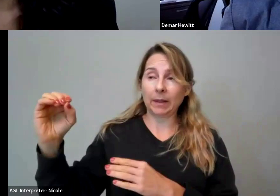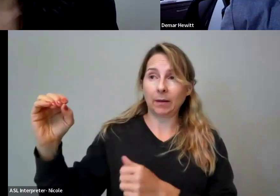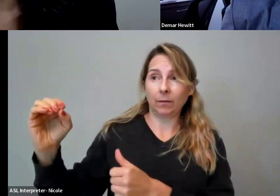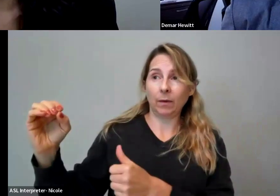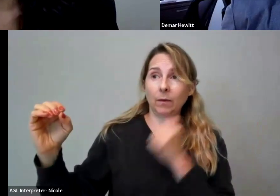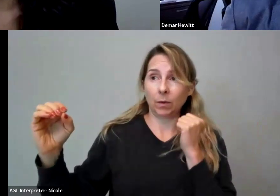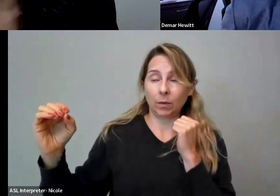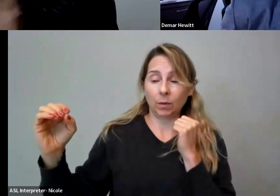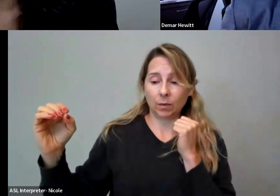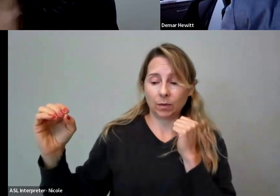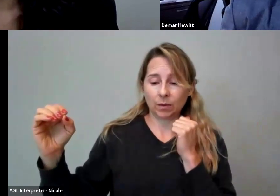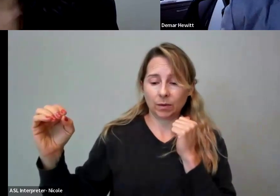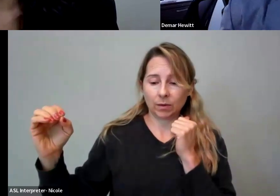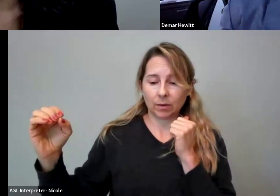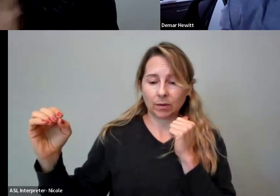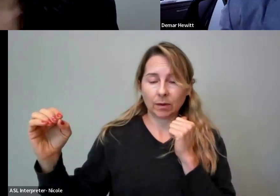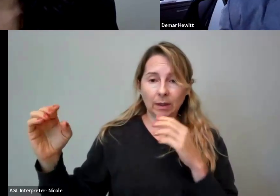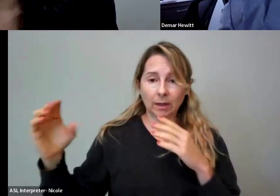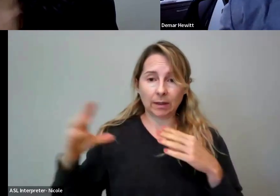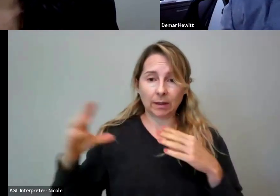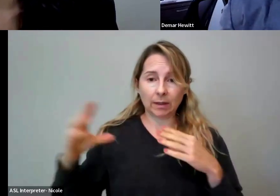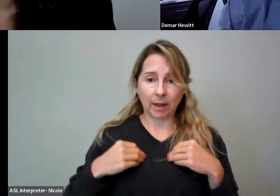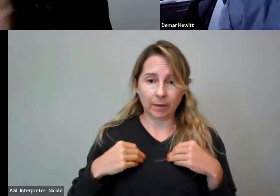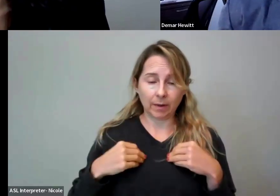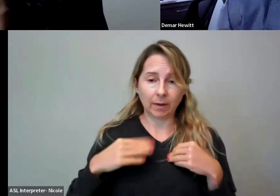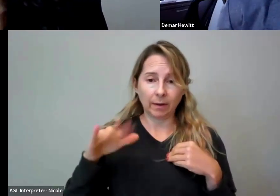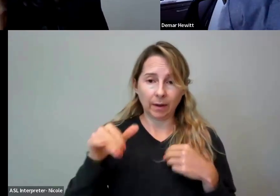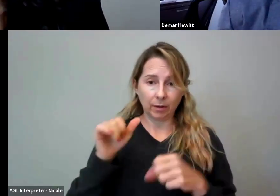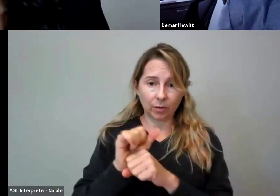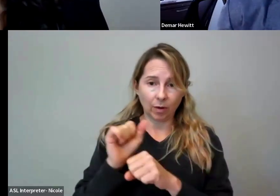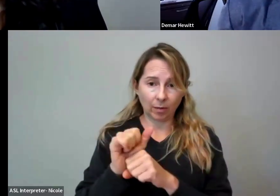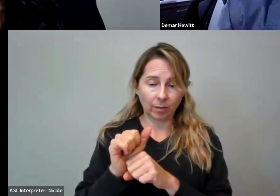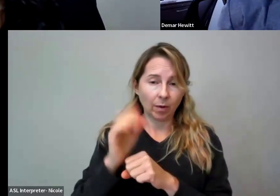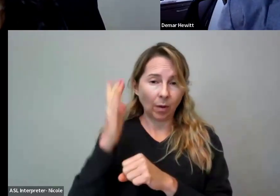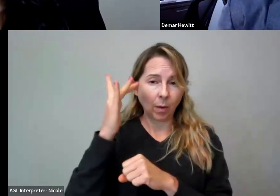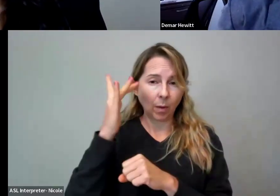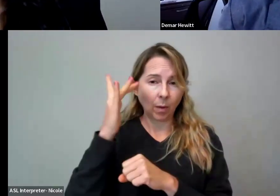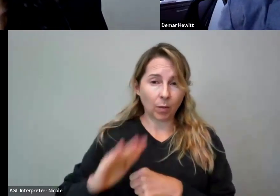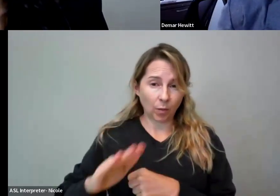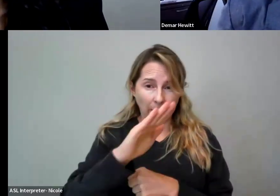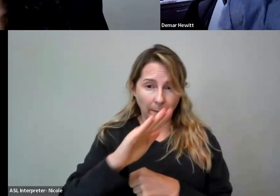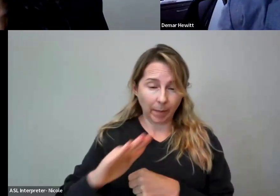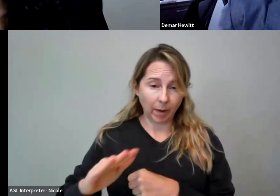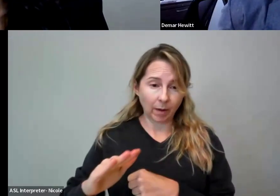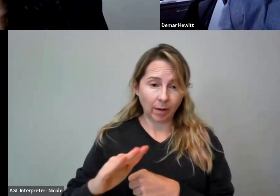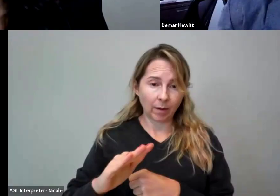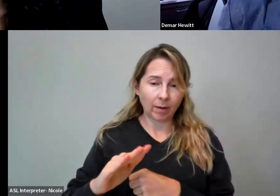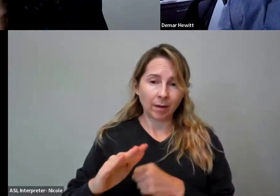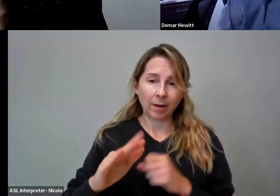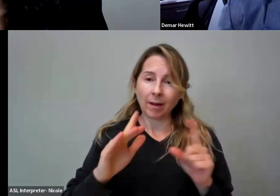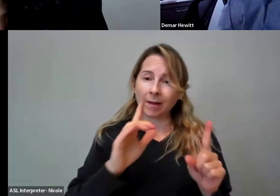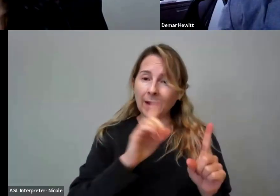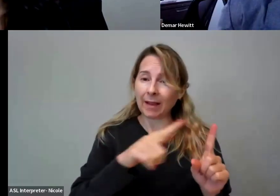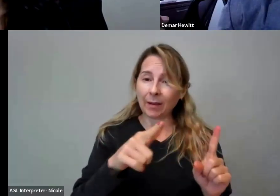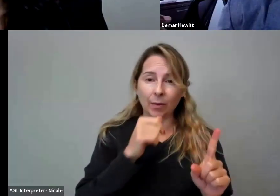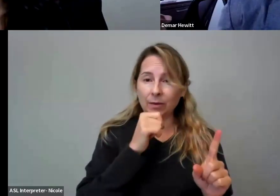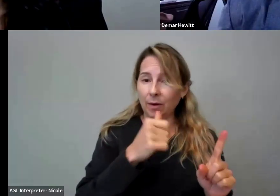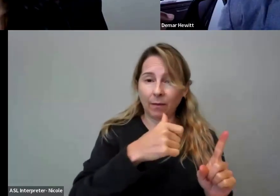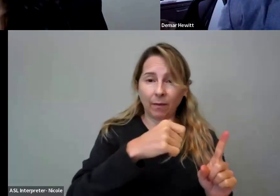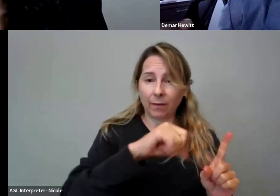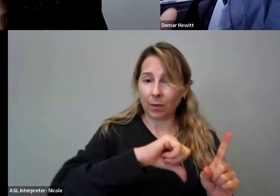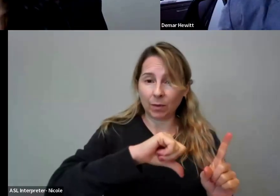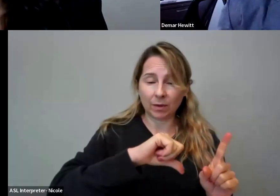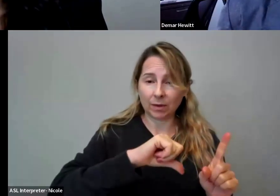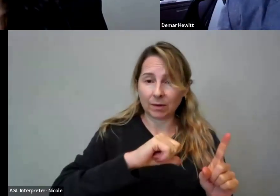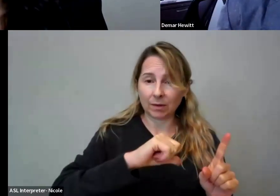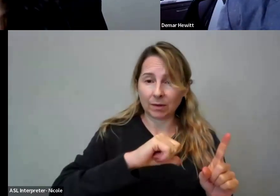take the job because of the ramp, then it's not the landlord that is refusing